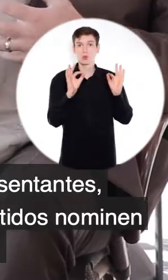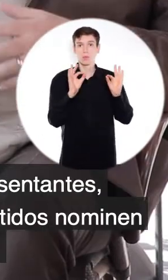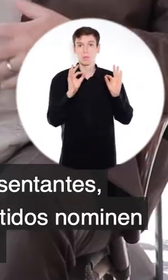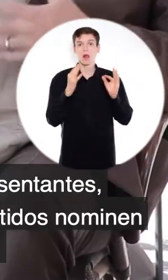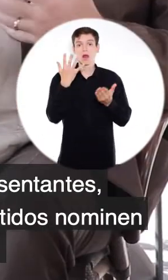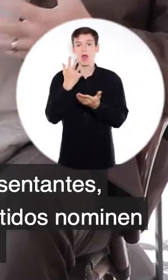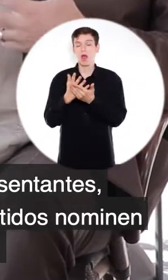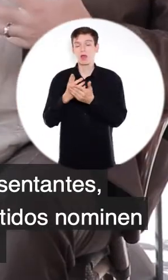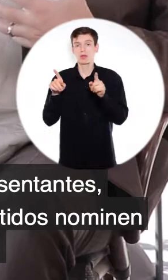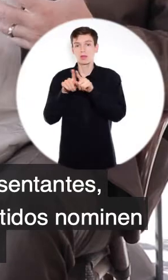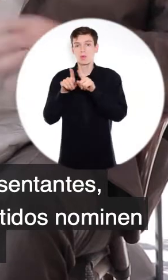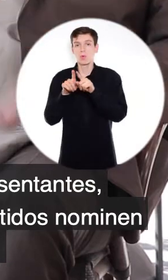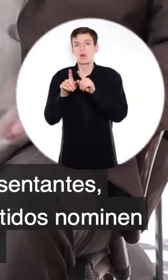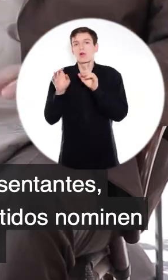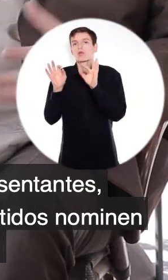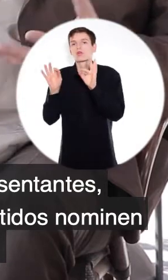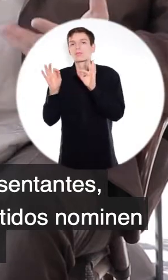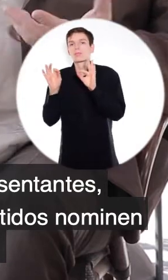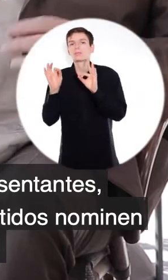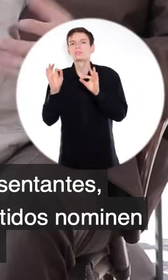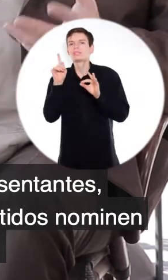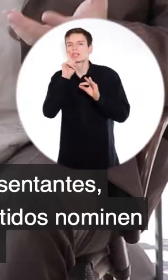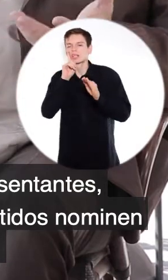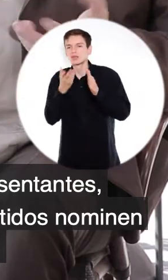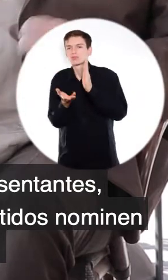normal process, it produces